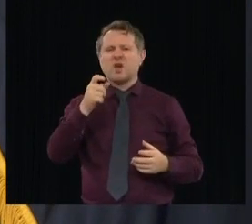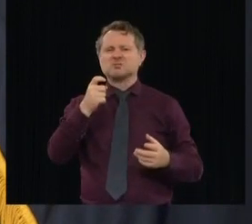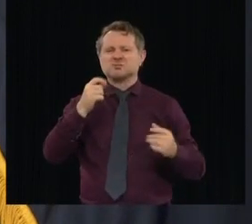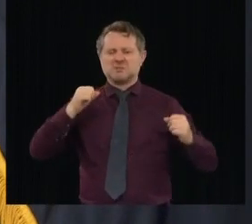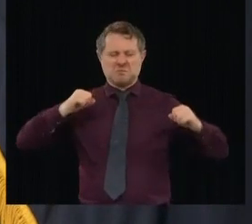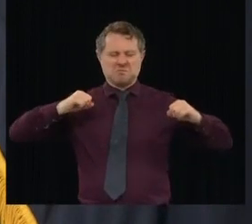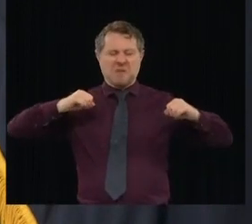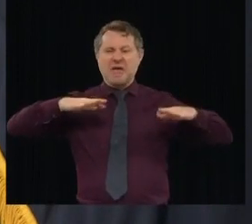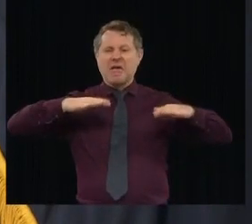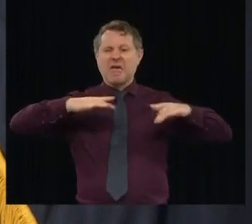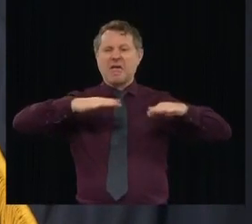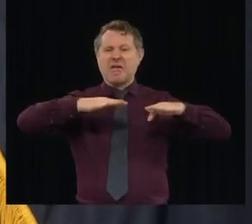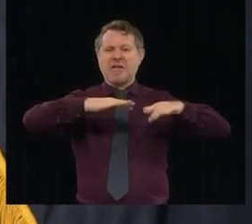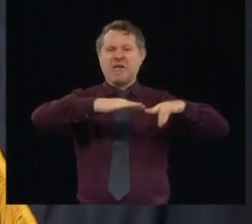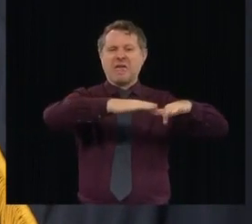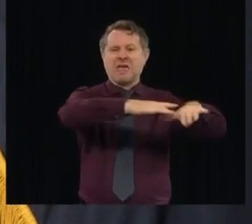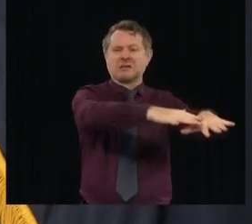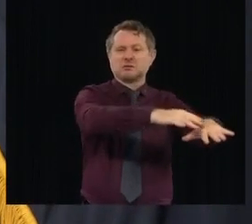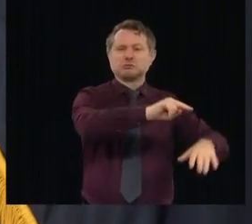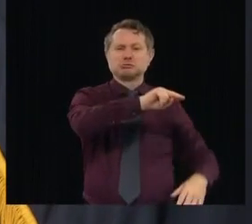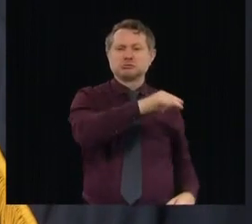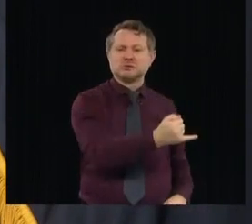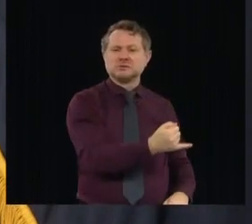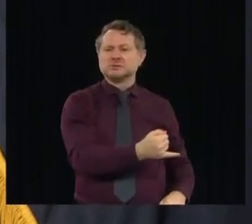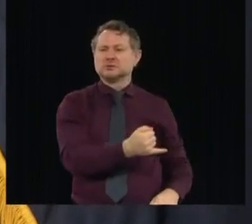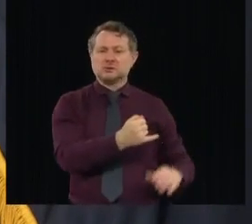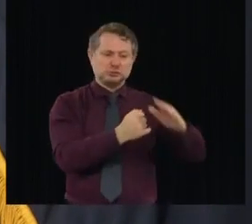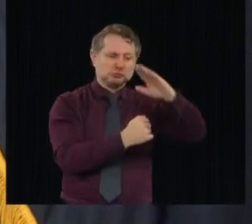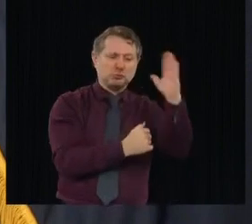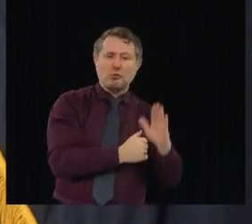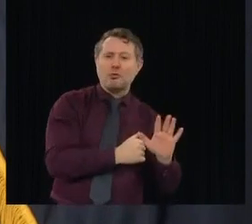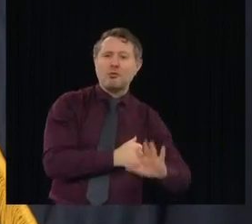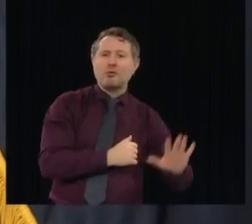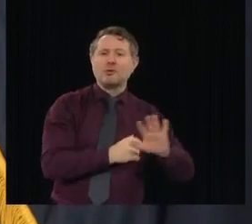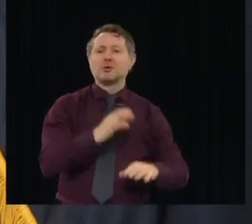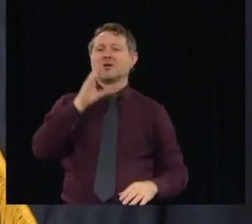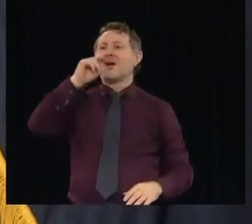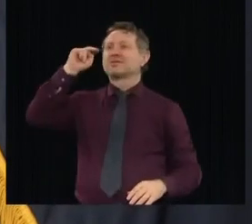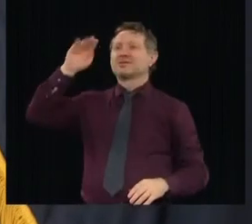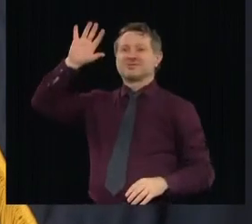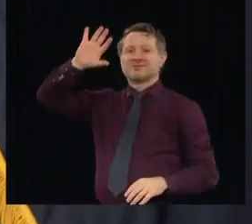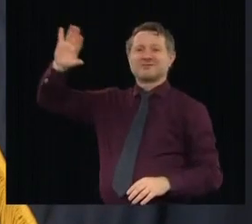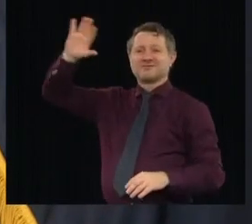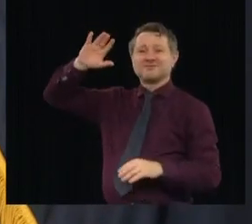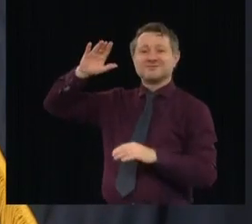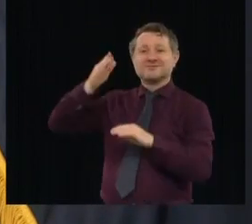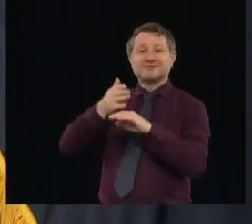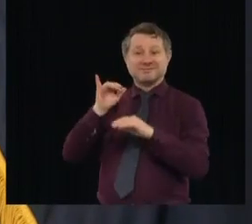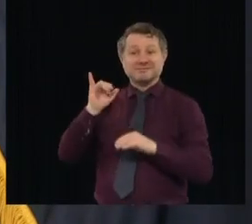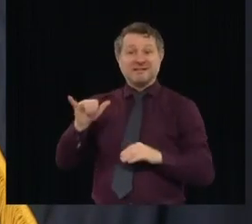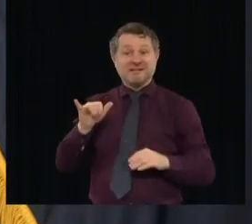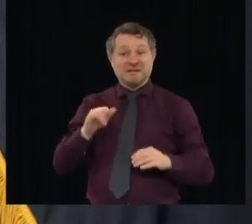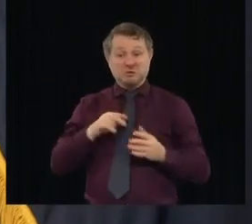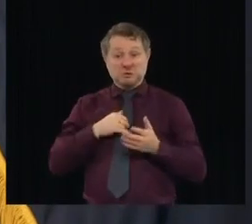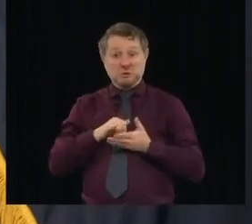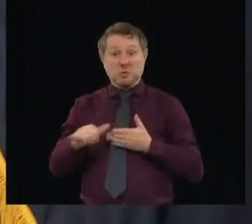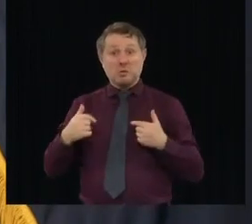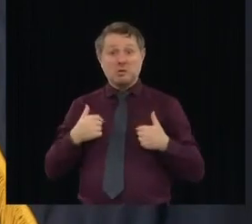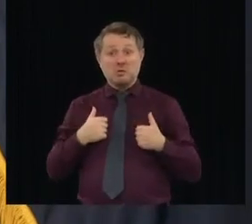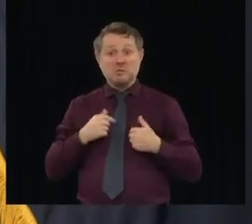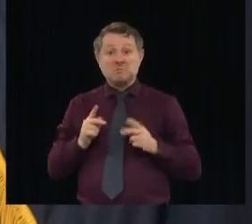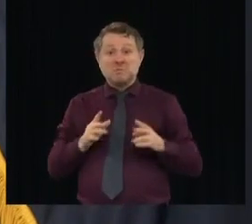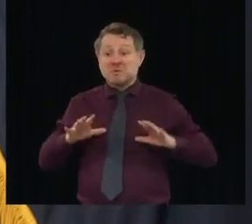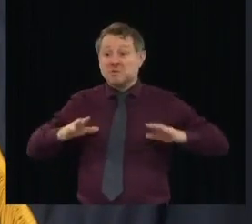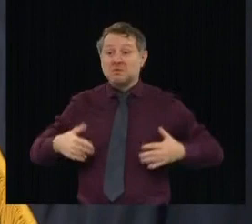people to the Jersey Shore, Connecticut, et cetera. That would put New Yorkers then in jeopardy